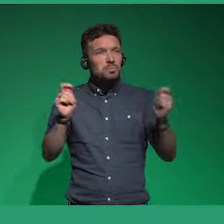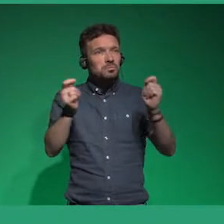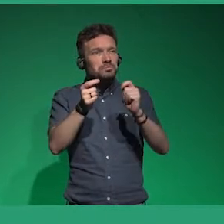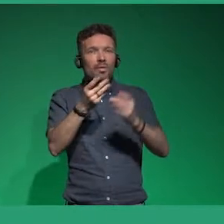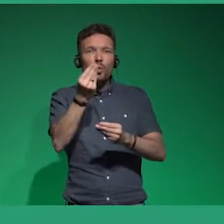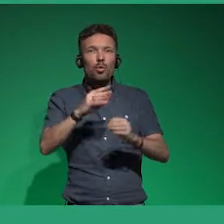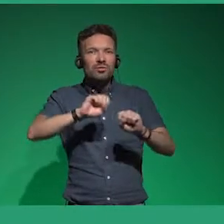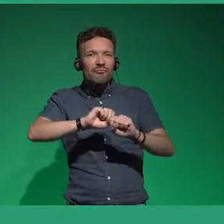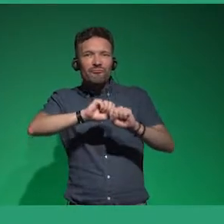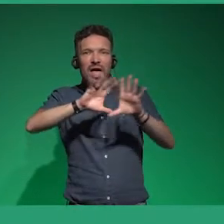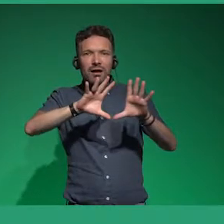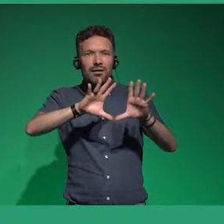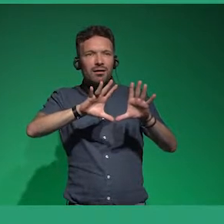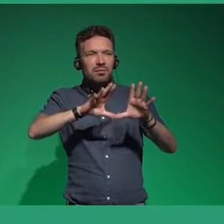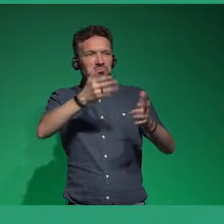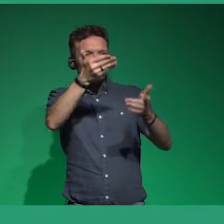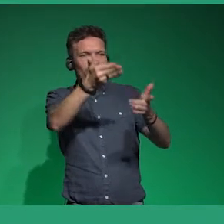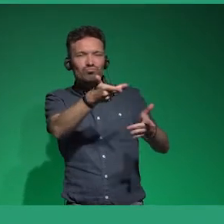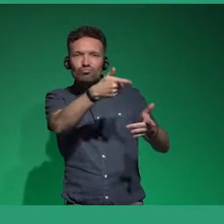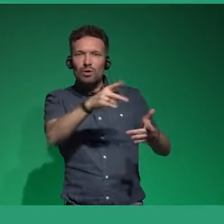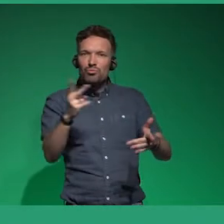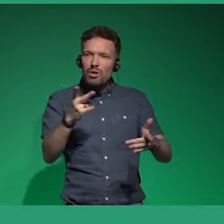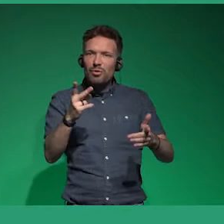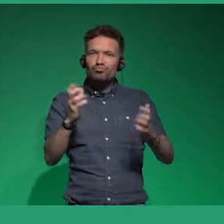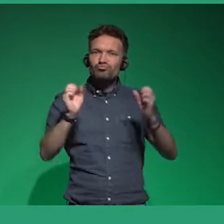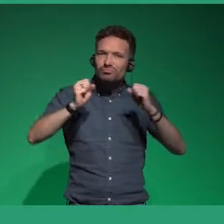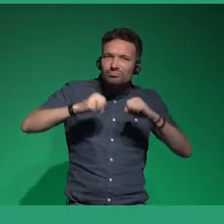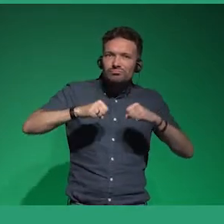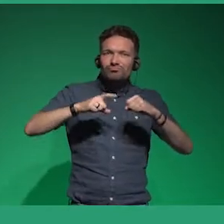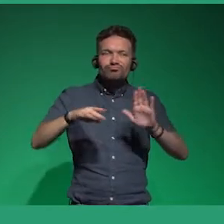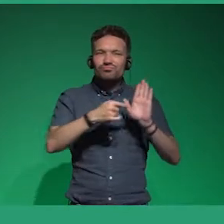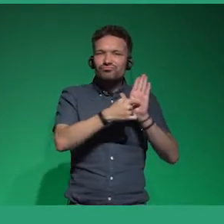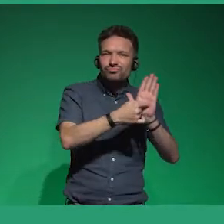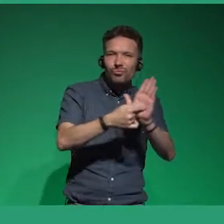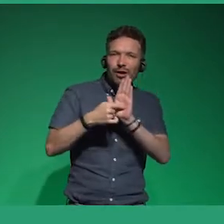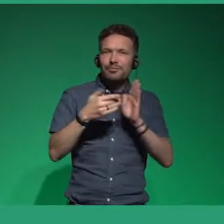just by artist, I mean just like solo artist, we